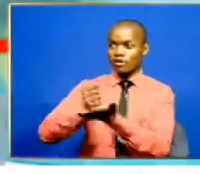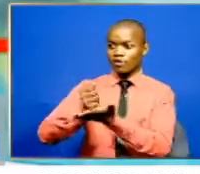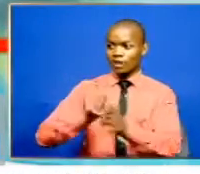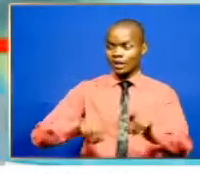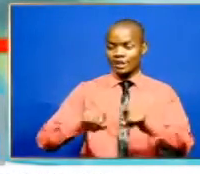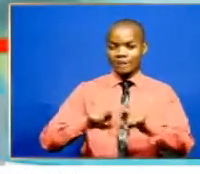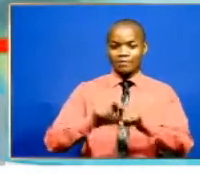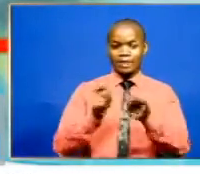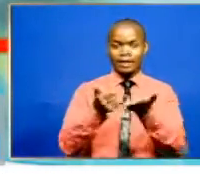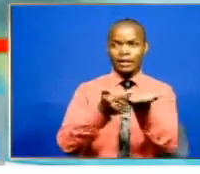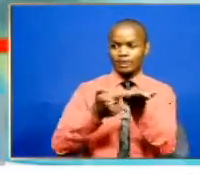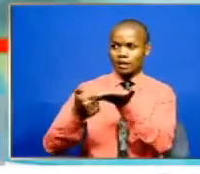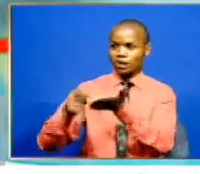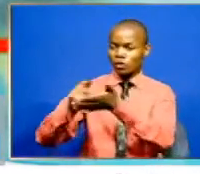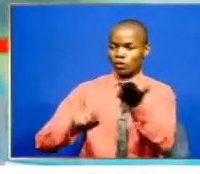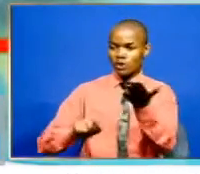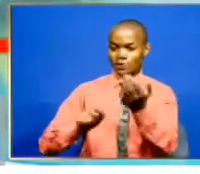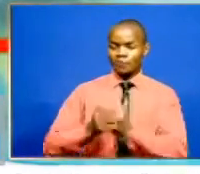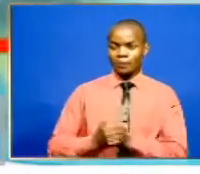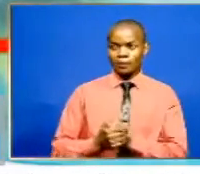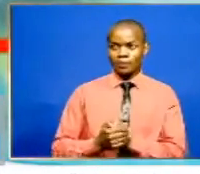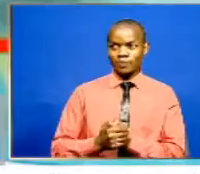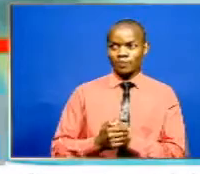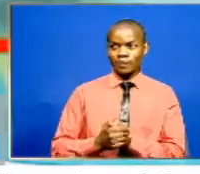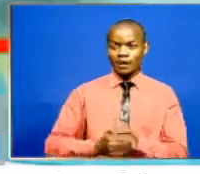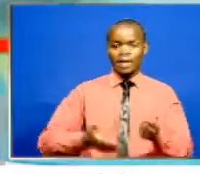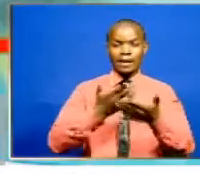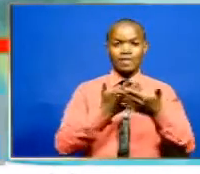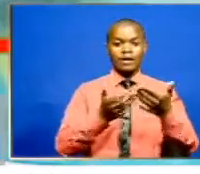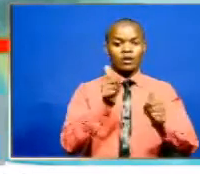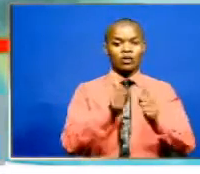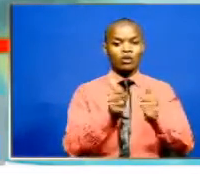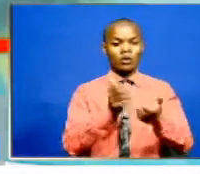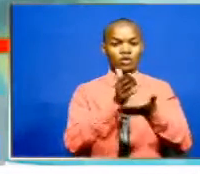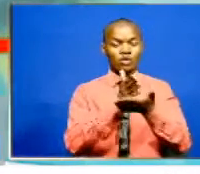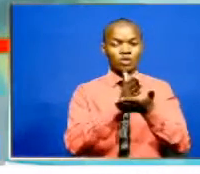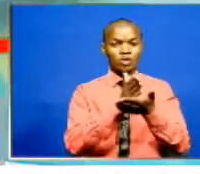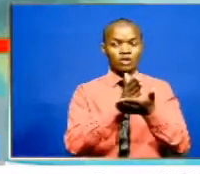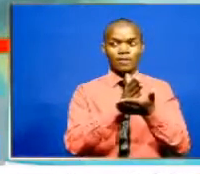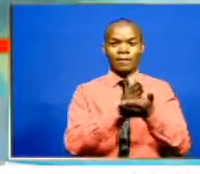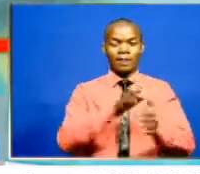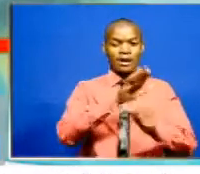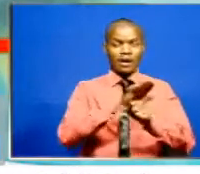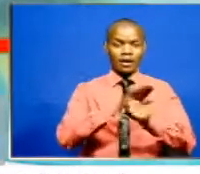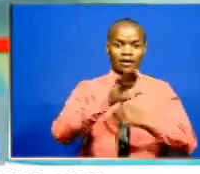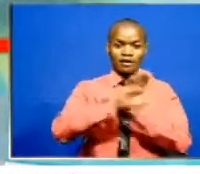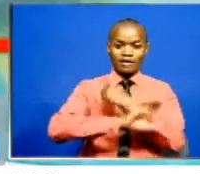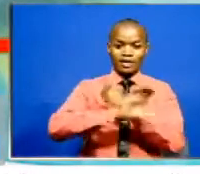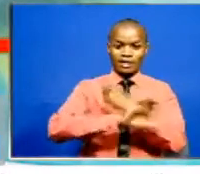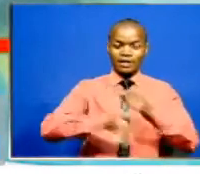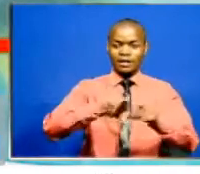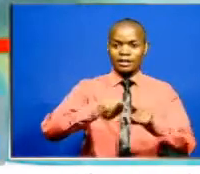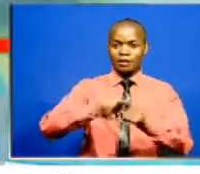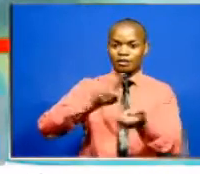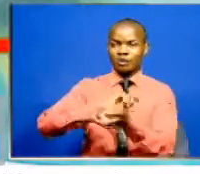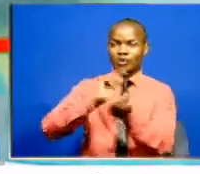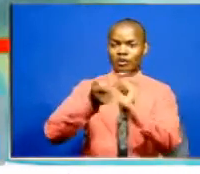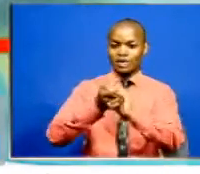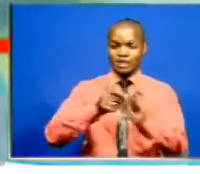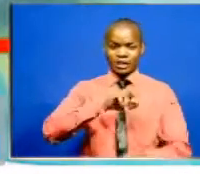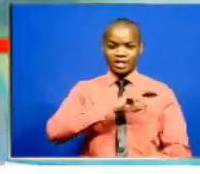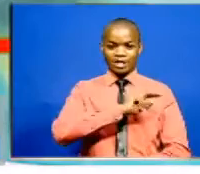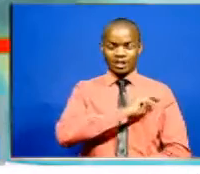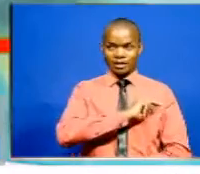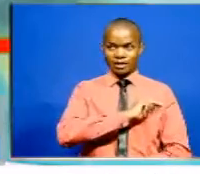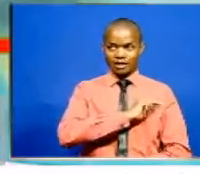into perspective some of the issues that we are seeing in so many countries, climate change, nature, we